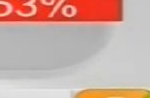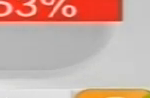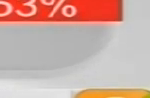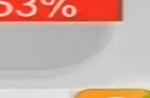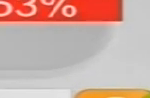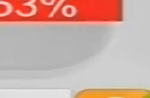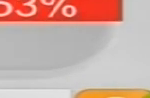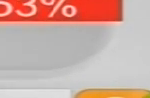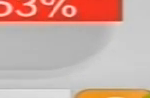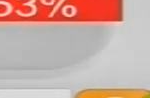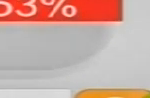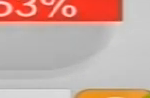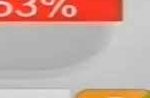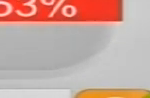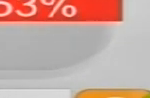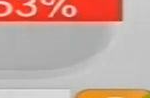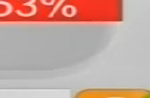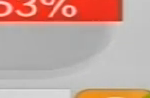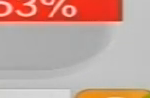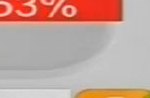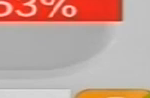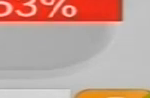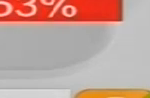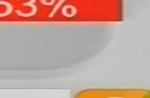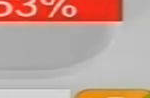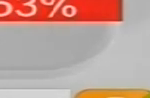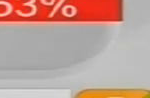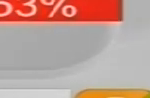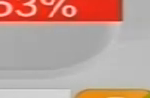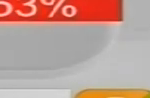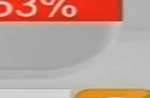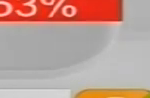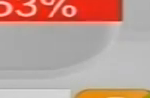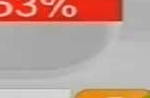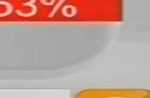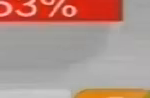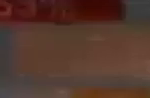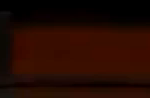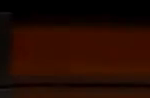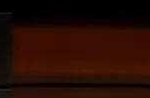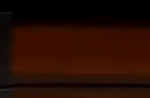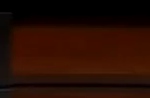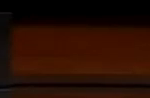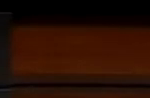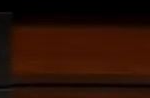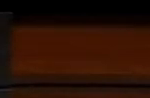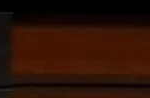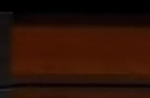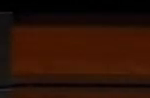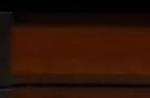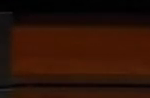47% say yes. We'll sample your views and your responses and why you say yes or no later on. Thank you again for making time for